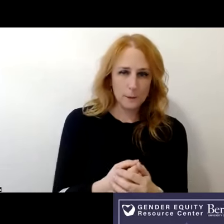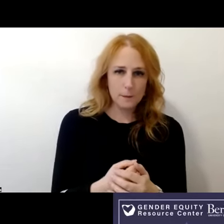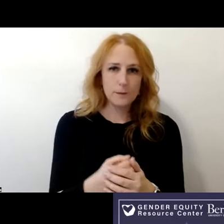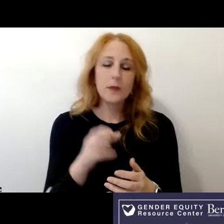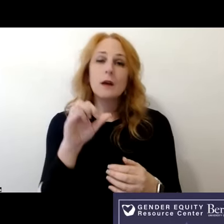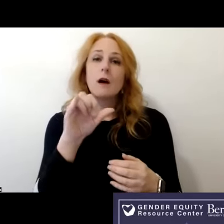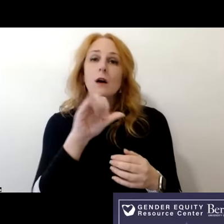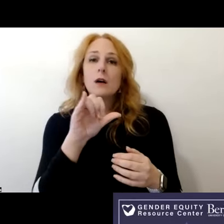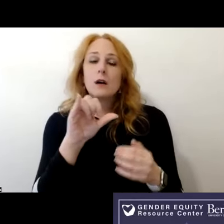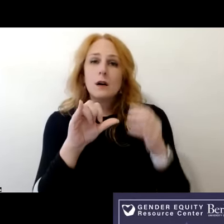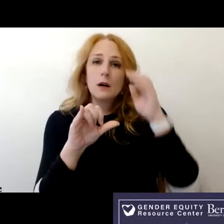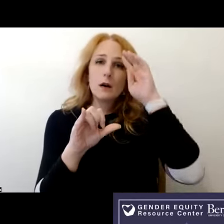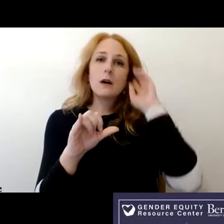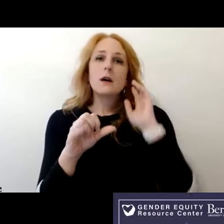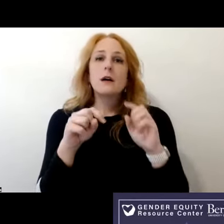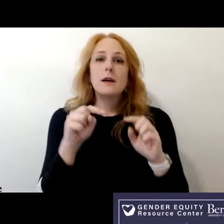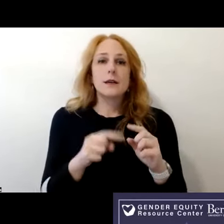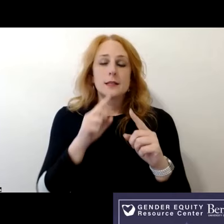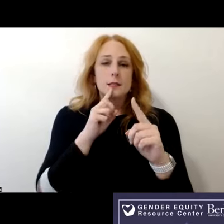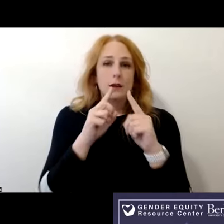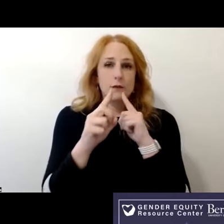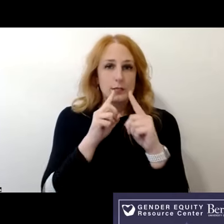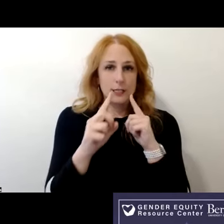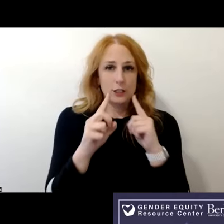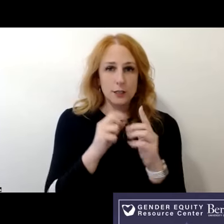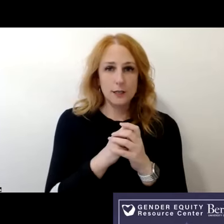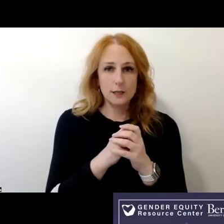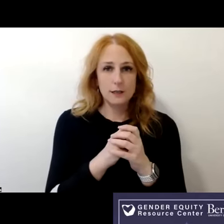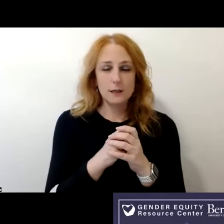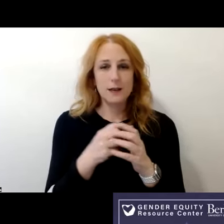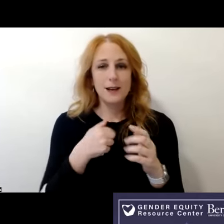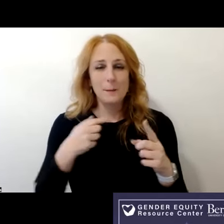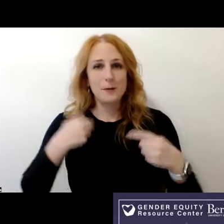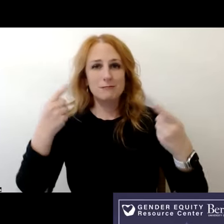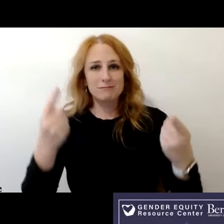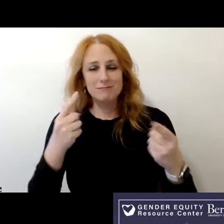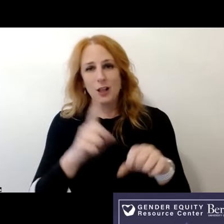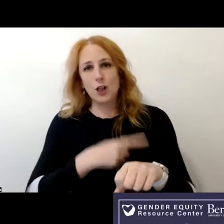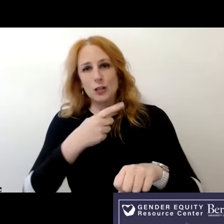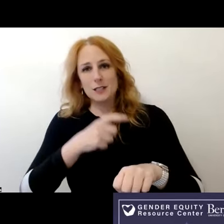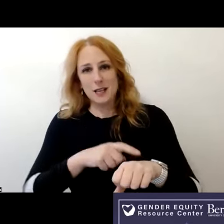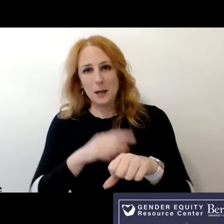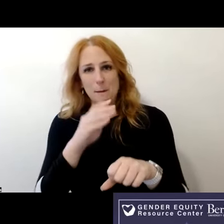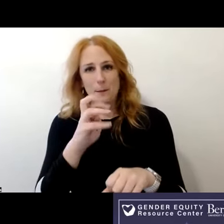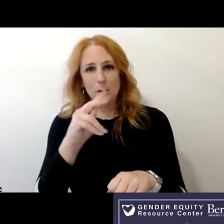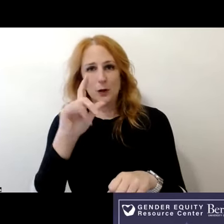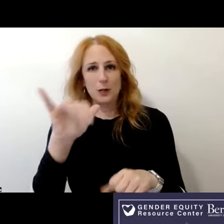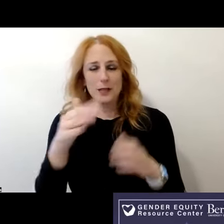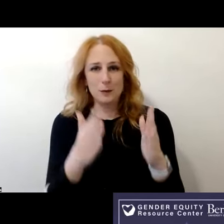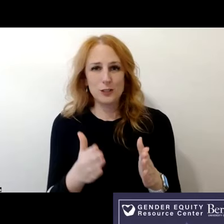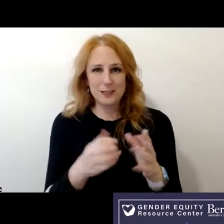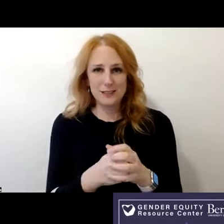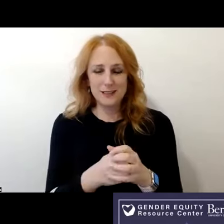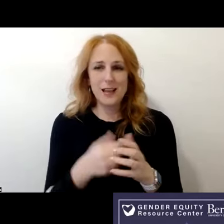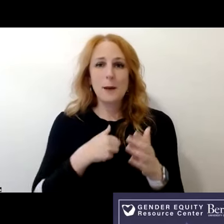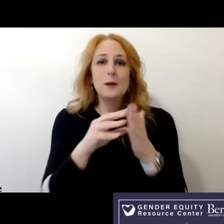also coming to this conversation as a long time Berkeley person. So being a student, I'm